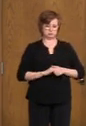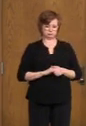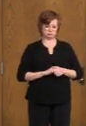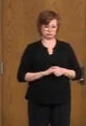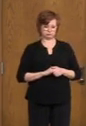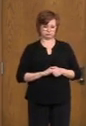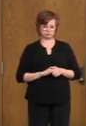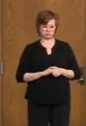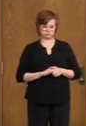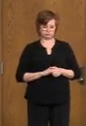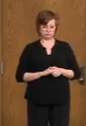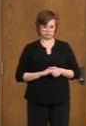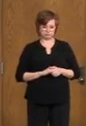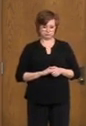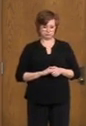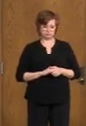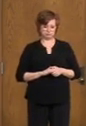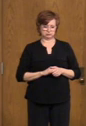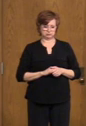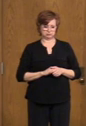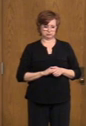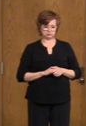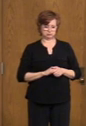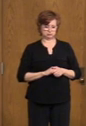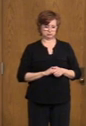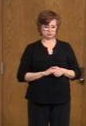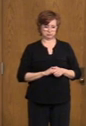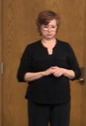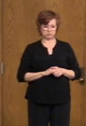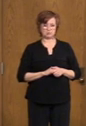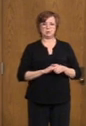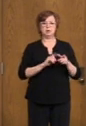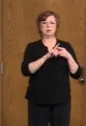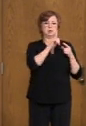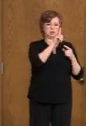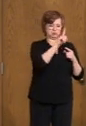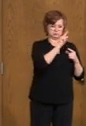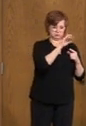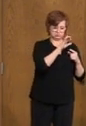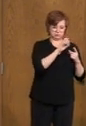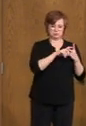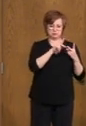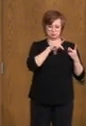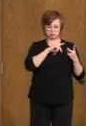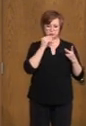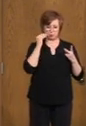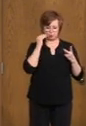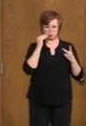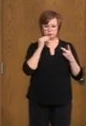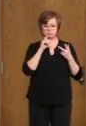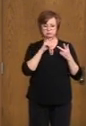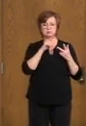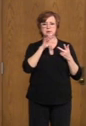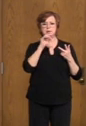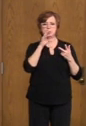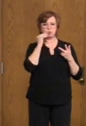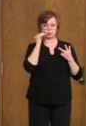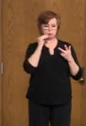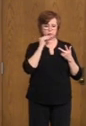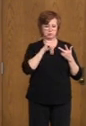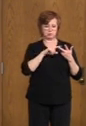Shahab has essentially already said, Adam, our focus is long-term care, primary care residents, personal care home residents, and staff. Also